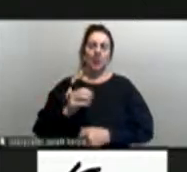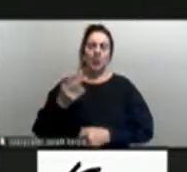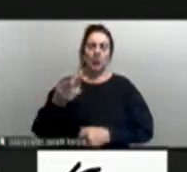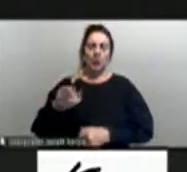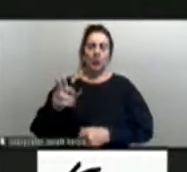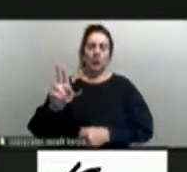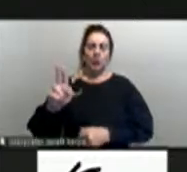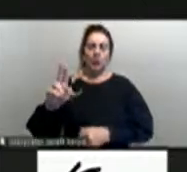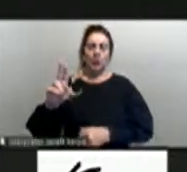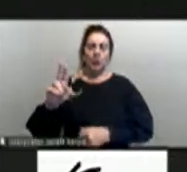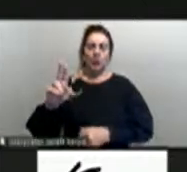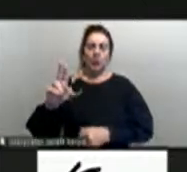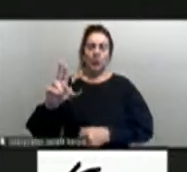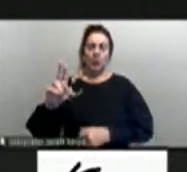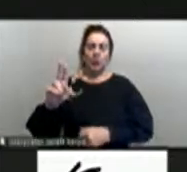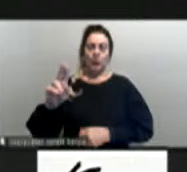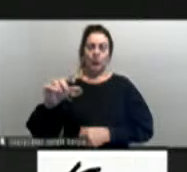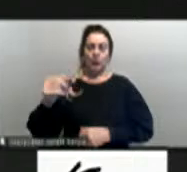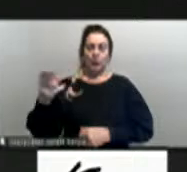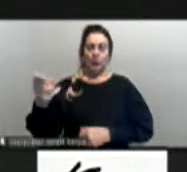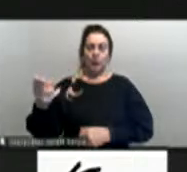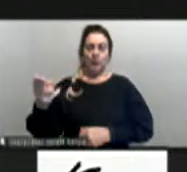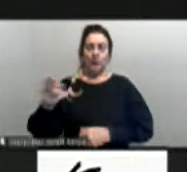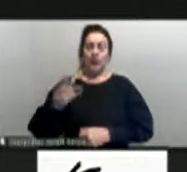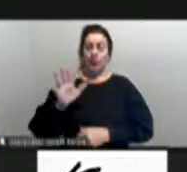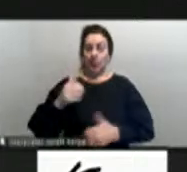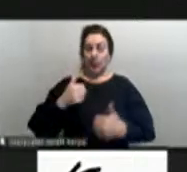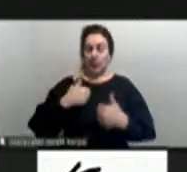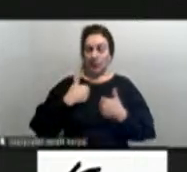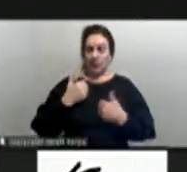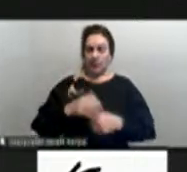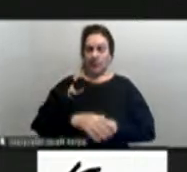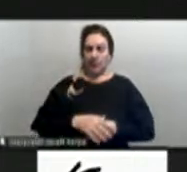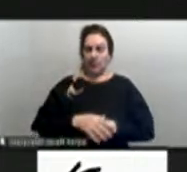please unmute your mic and state your name and address for the record.